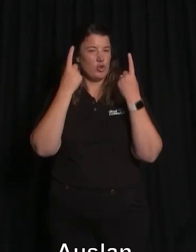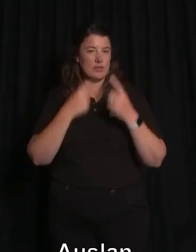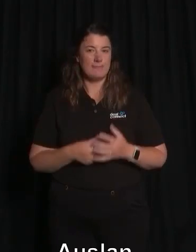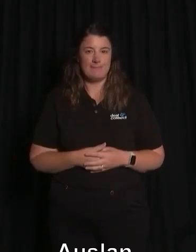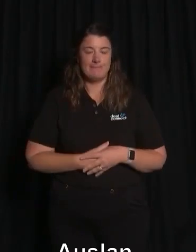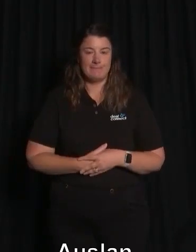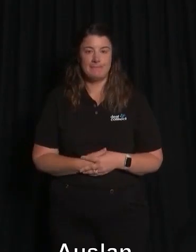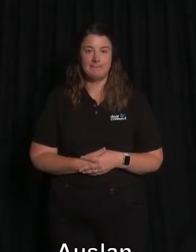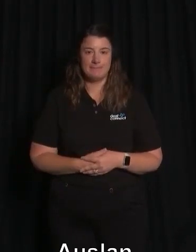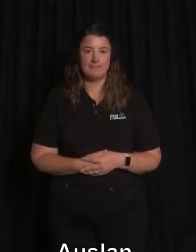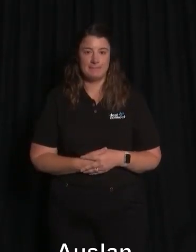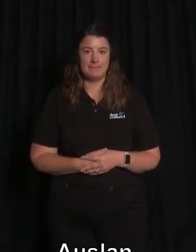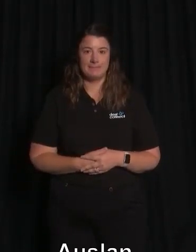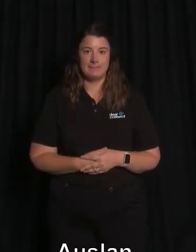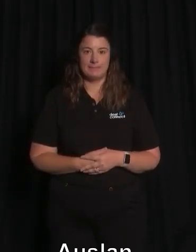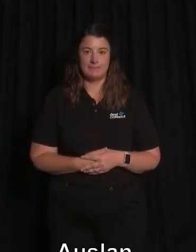Now,